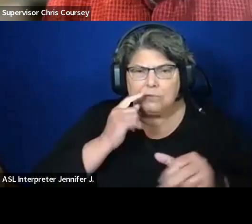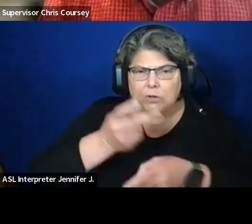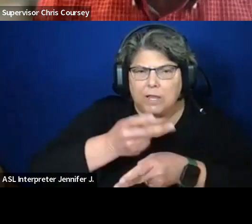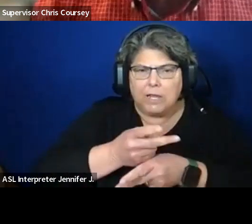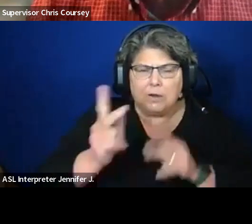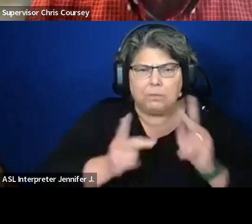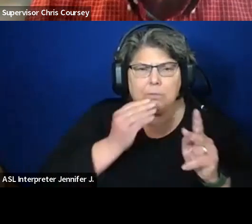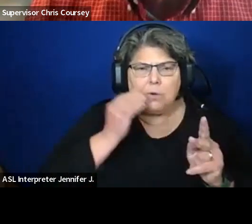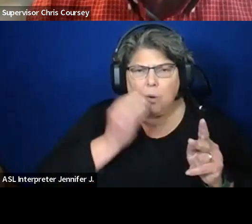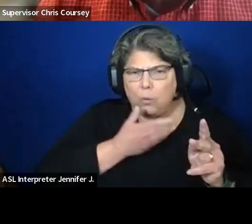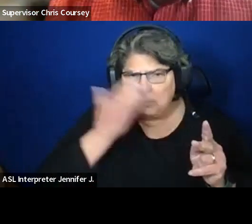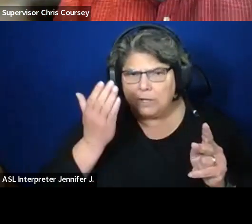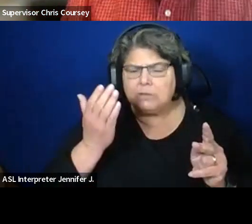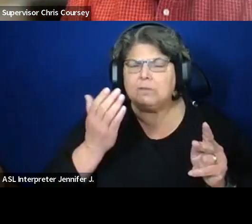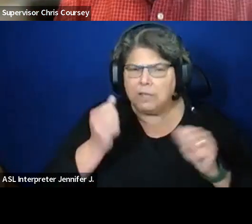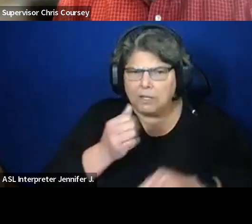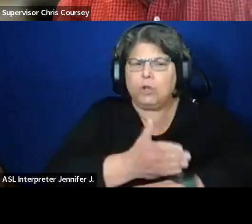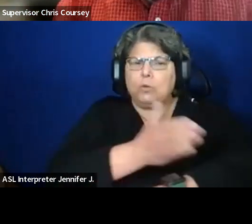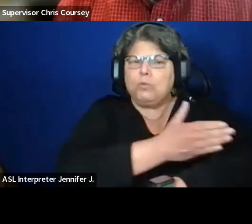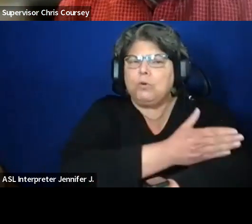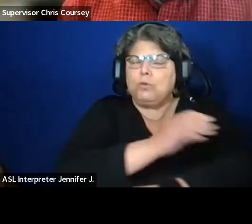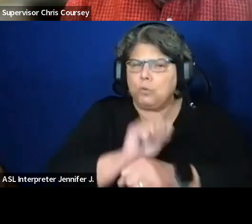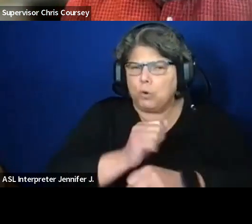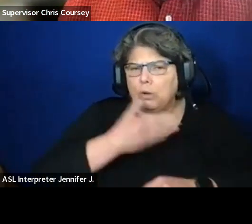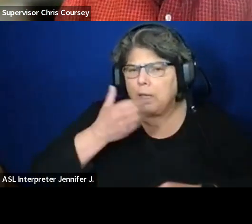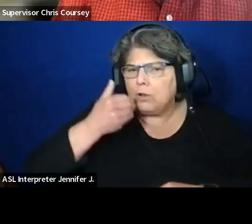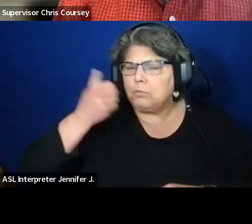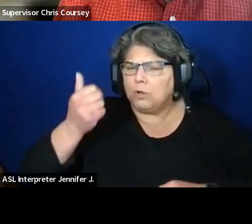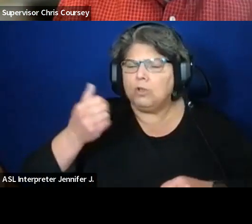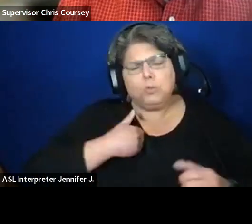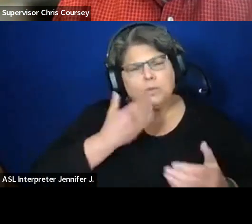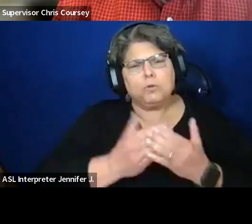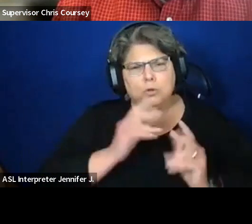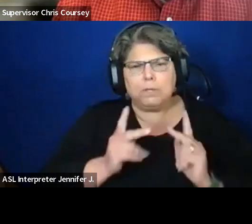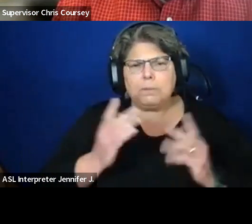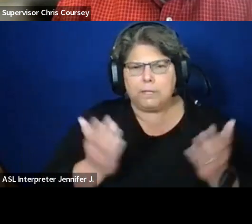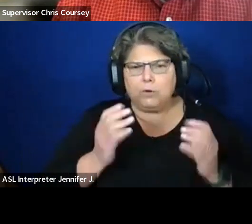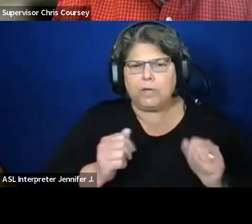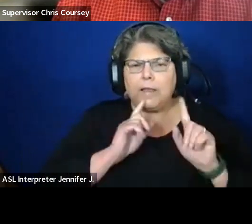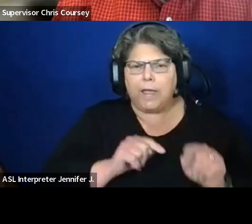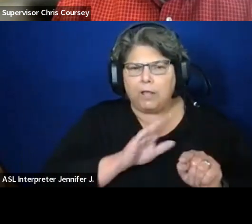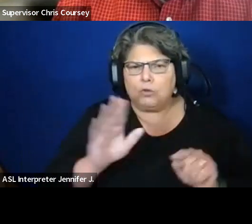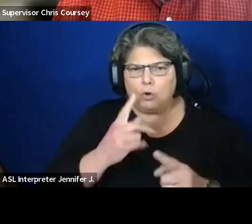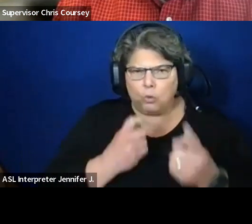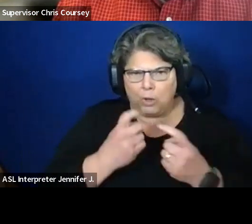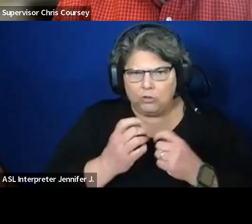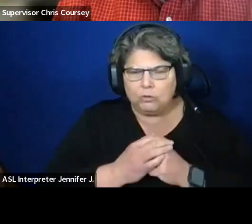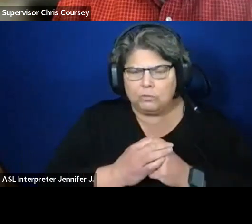to improve and work better. So we've got some good people here to help answer your questions. So I'm going to start to share my